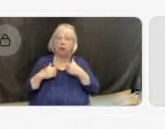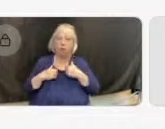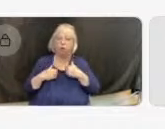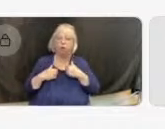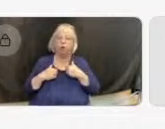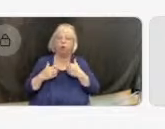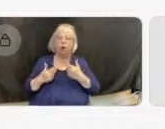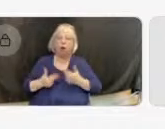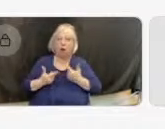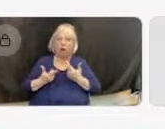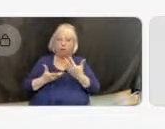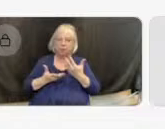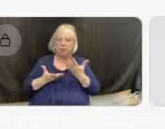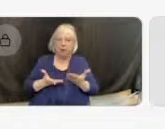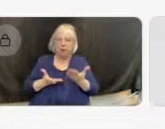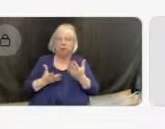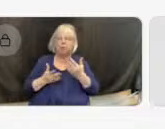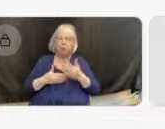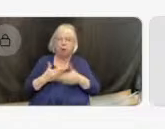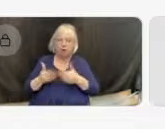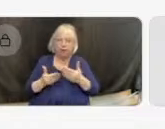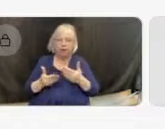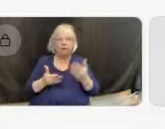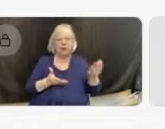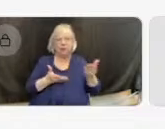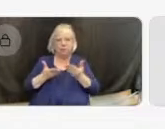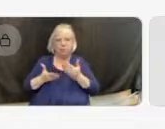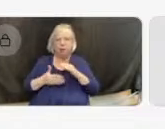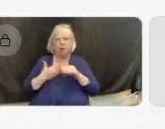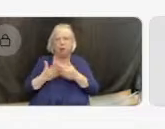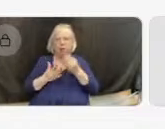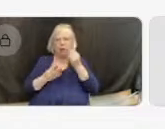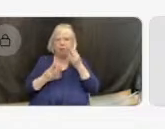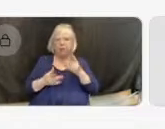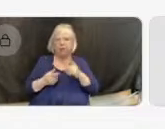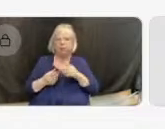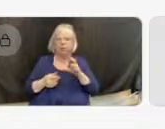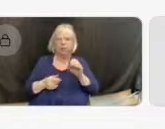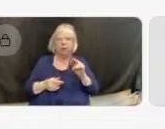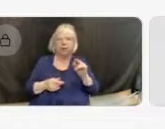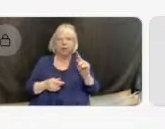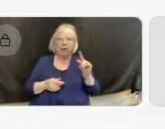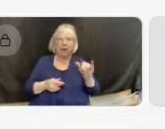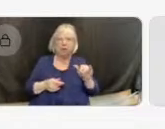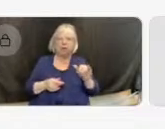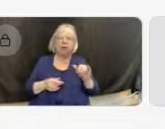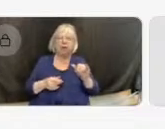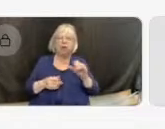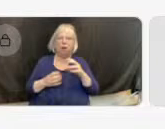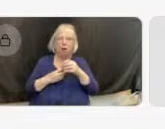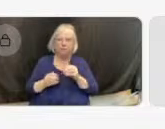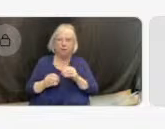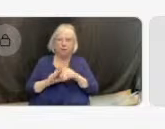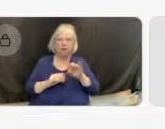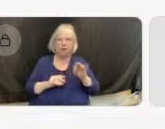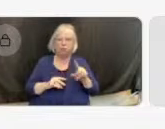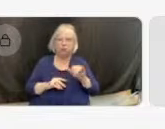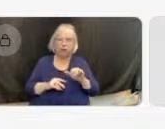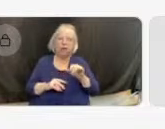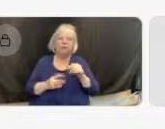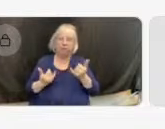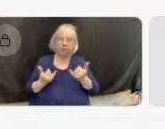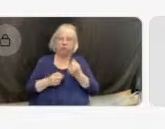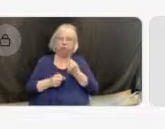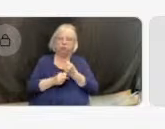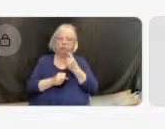for that, and they've submitted all that information to the county judge's office in July of this year